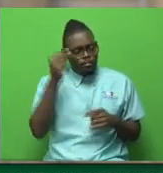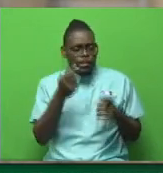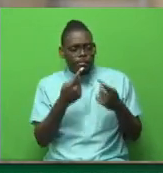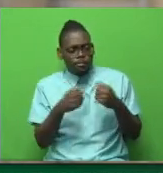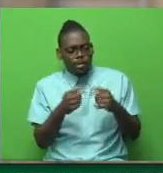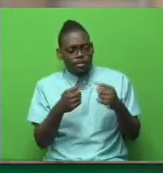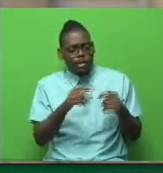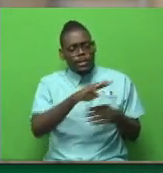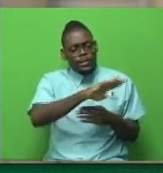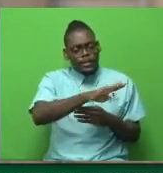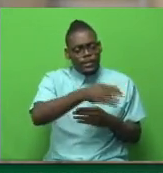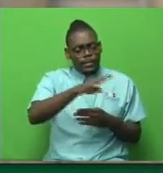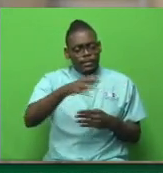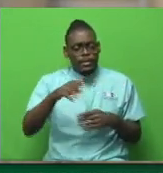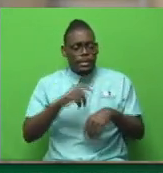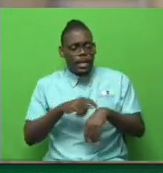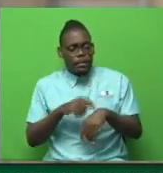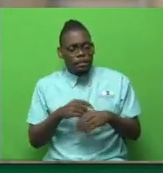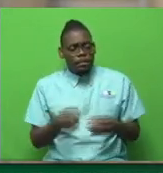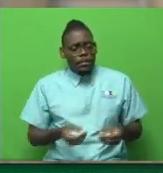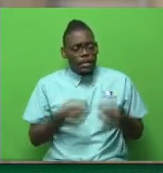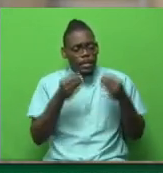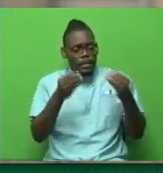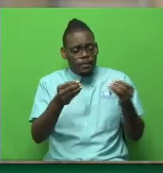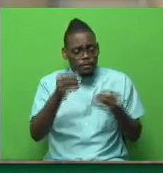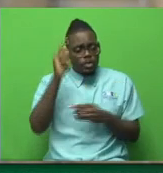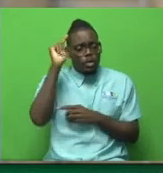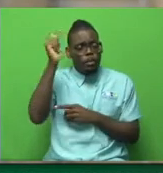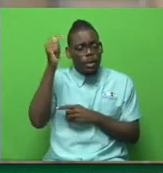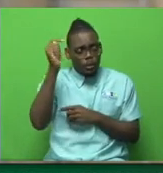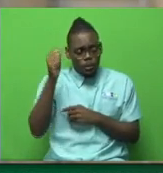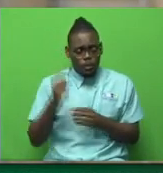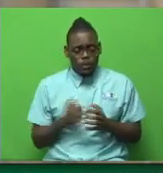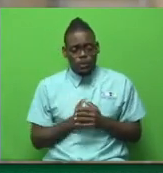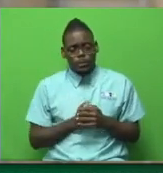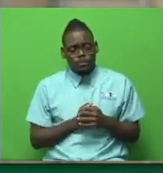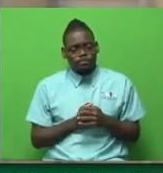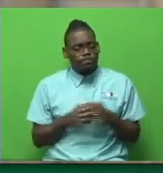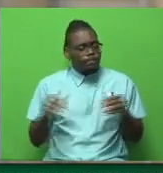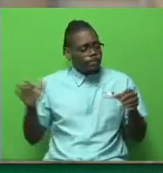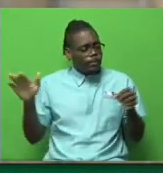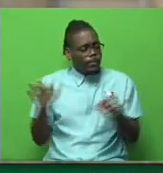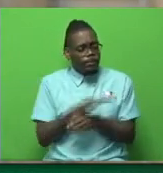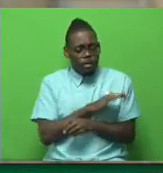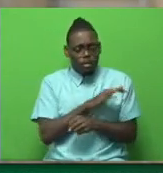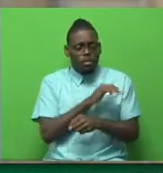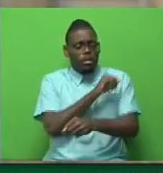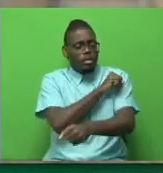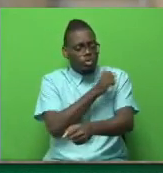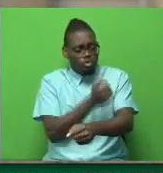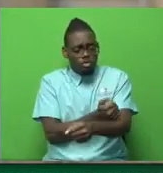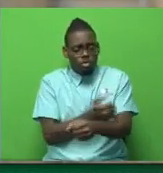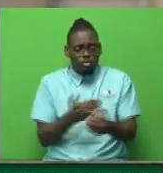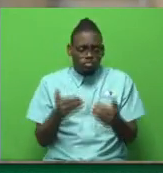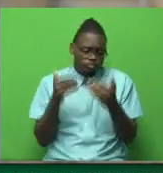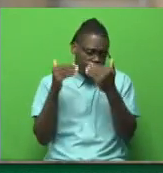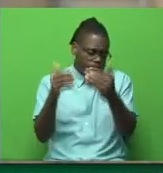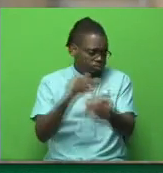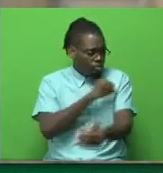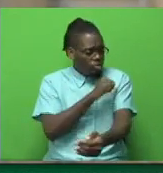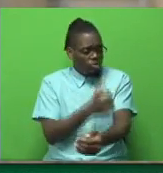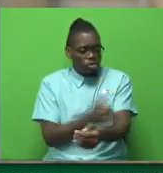further autonomy to the people of Tobago but have been blocked and obstructed from doing so by this obstructionist